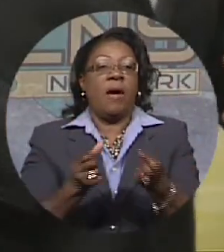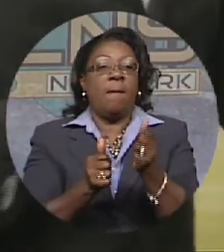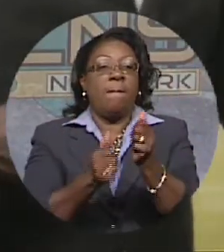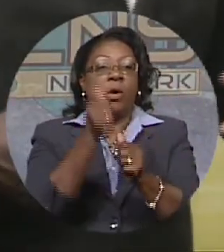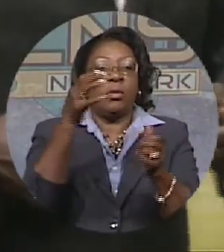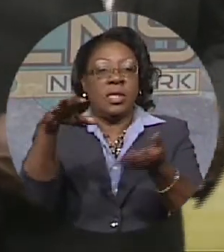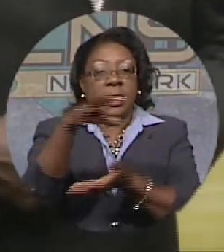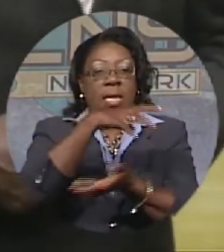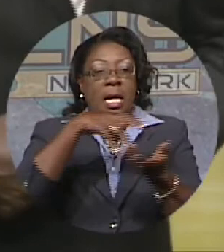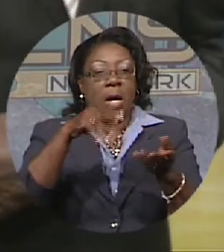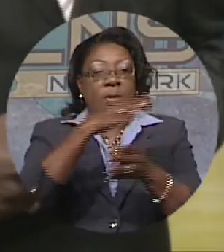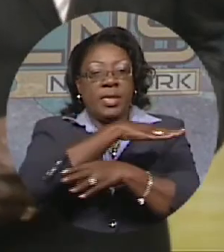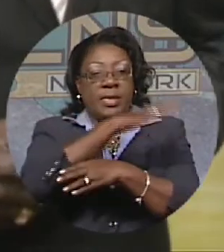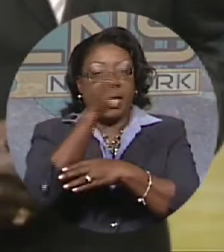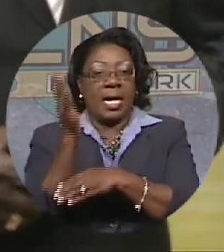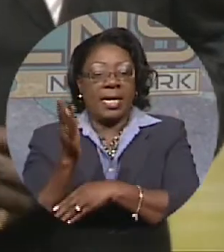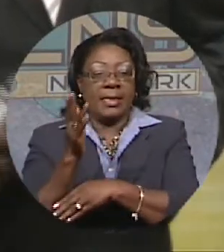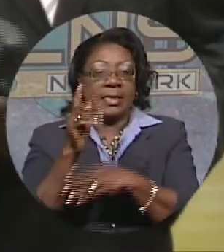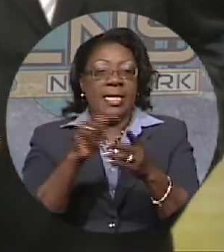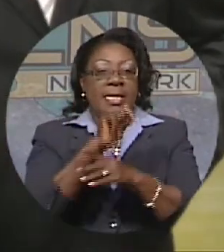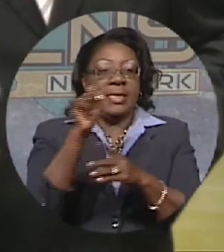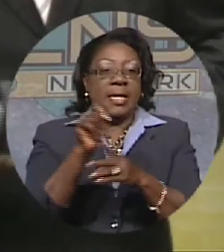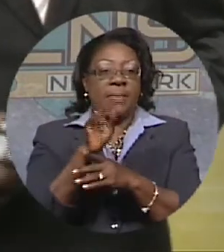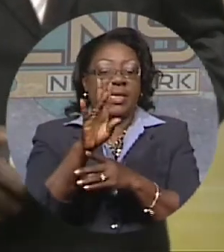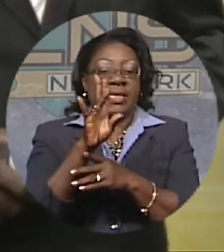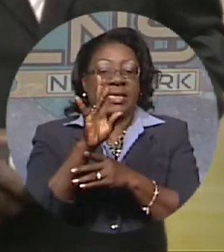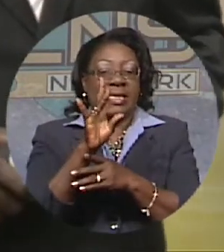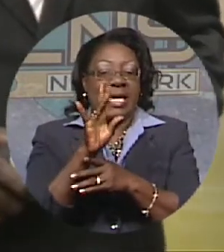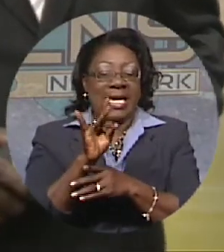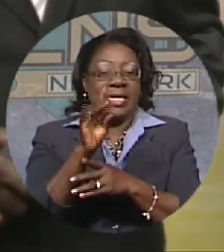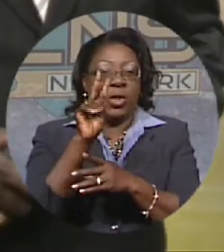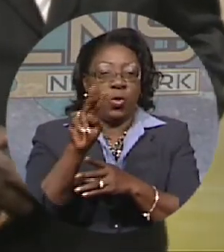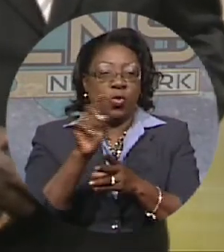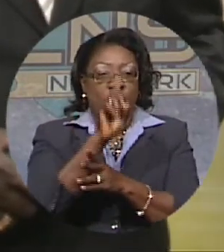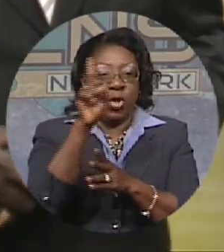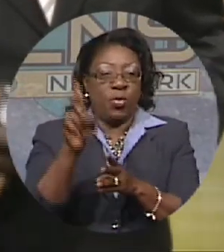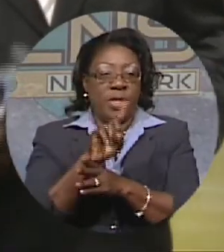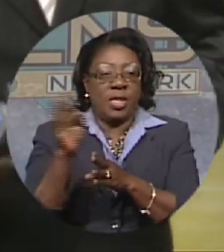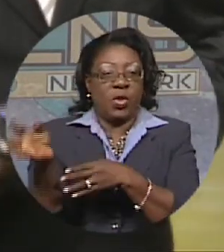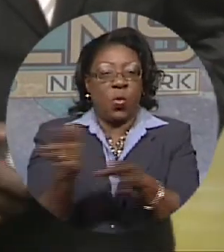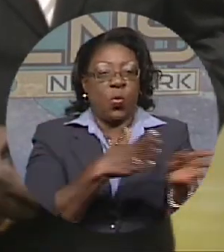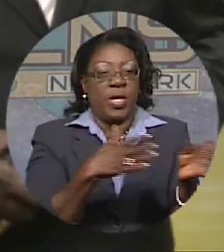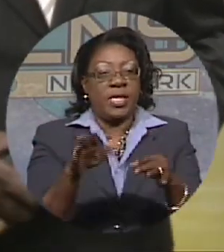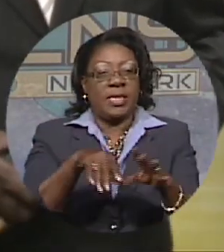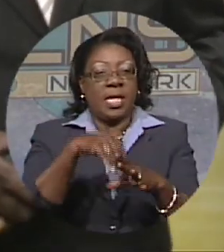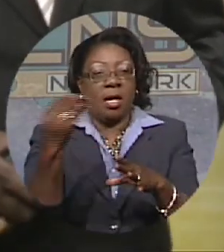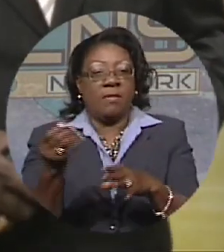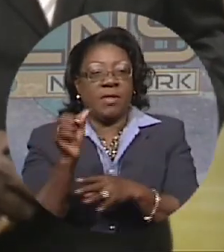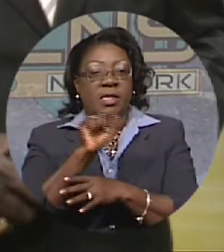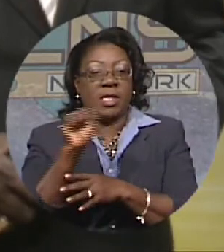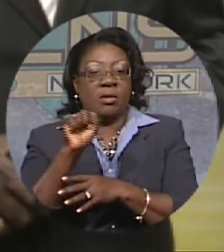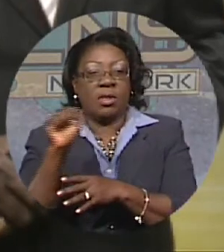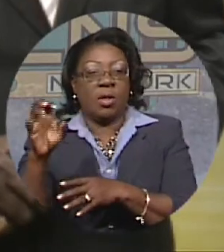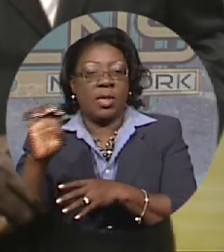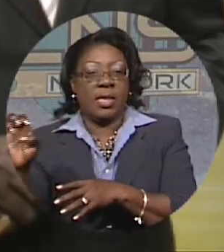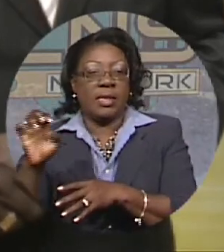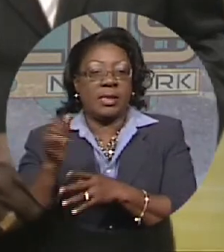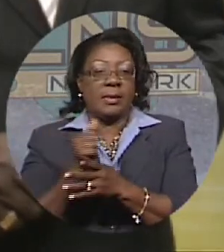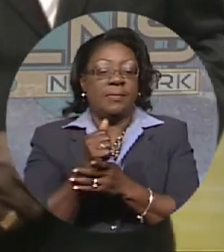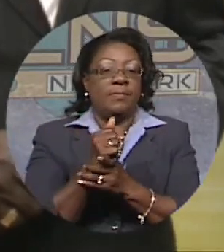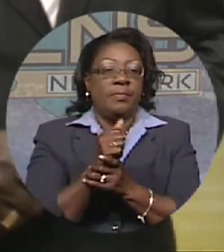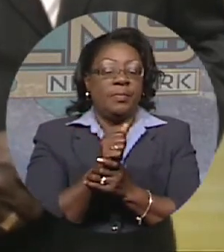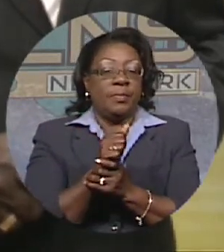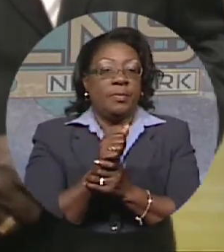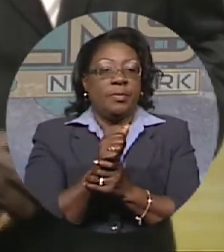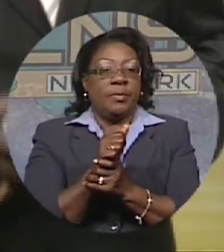skies, temperature 82 degrees, relative humidity 79%. Your winds out of the south-southeast at 4 knots, barometric pressure